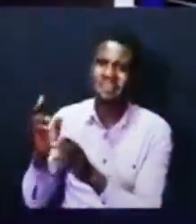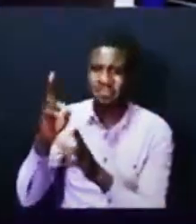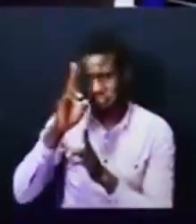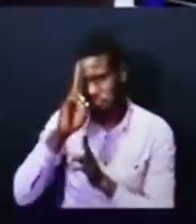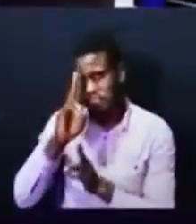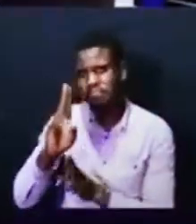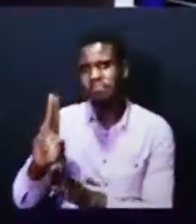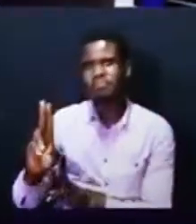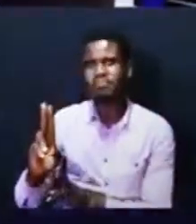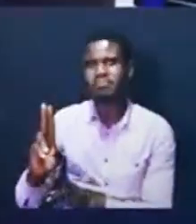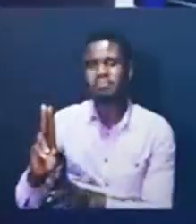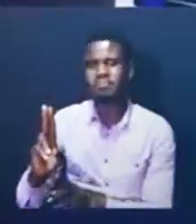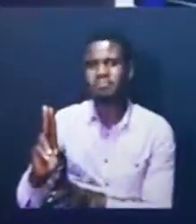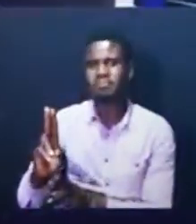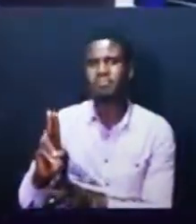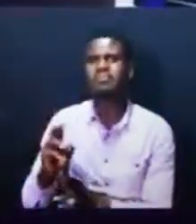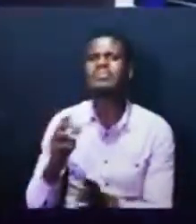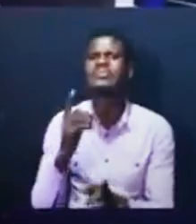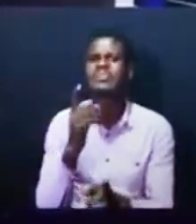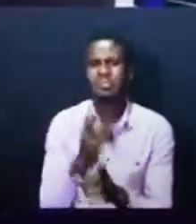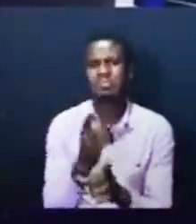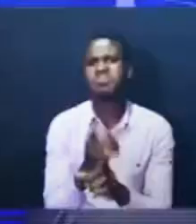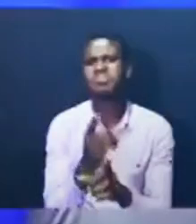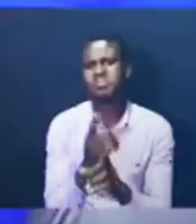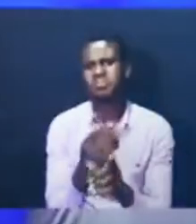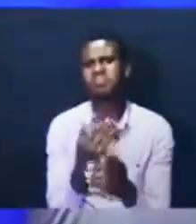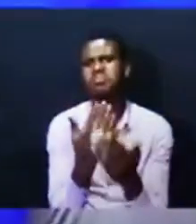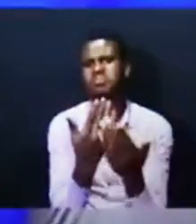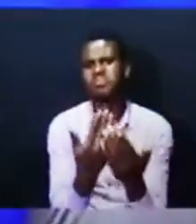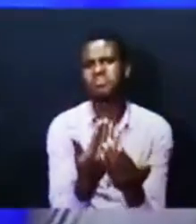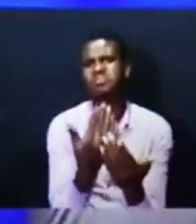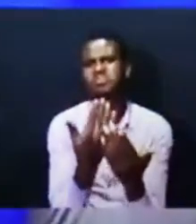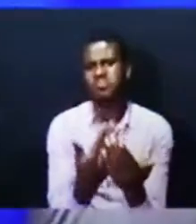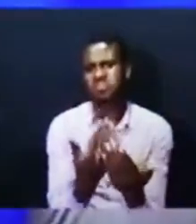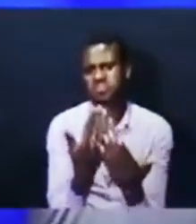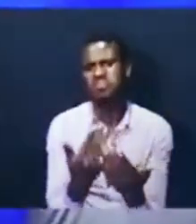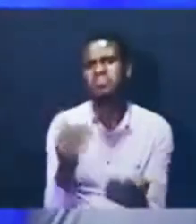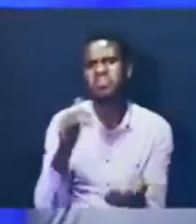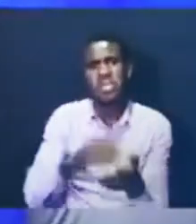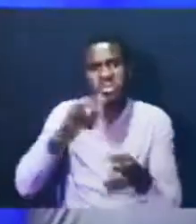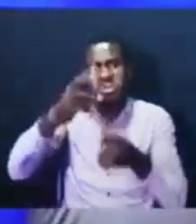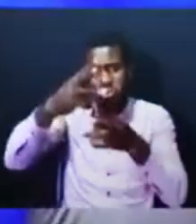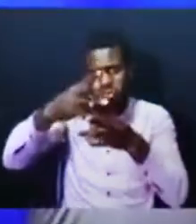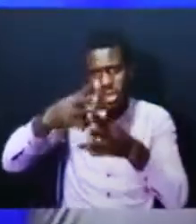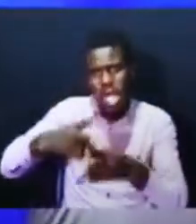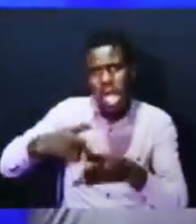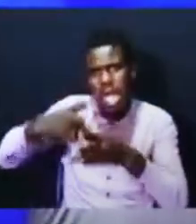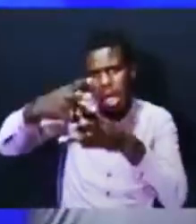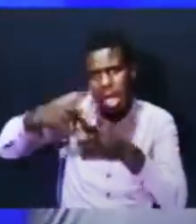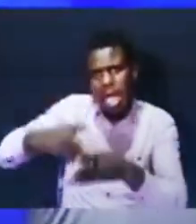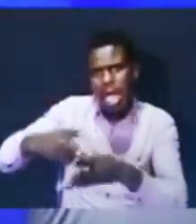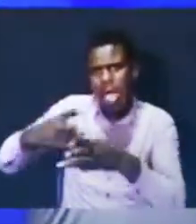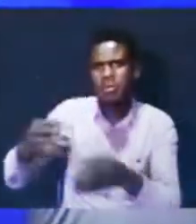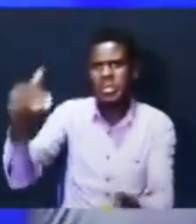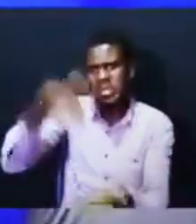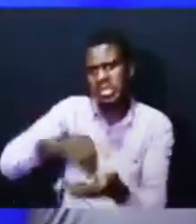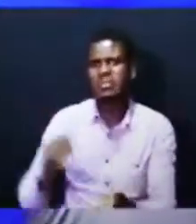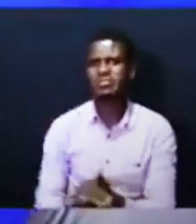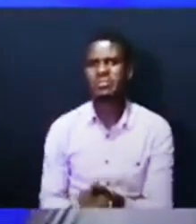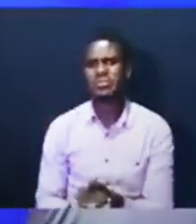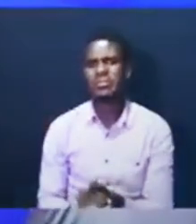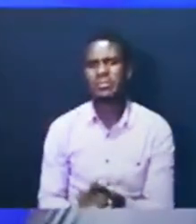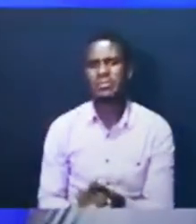Nanso Christo enu onyam nje. Just wait again. Wankasa fa gun se nyesu bi o. Just wait again. Ha, fa gun se nyesu bi o hwe.